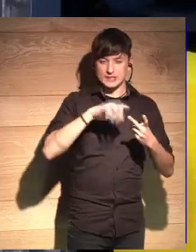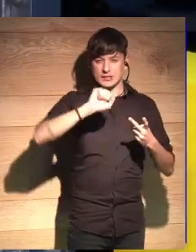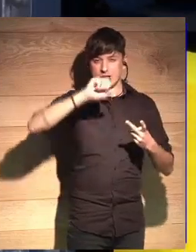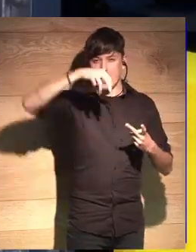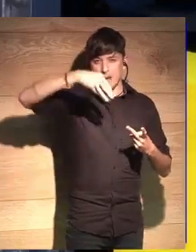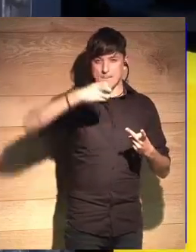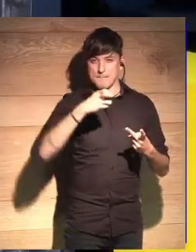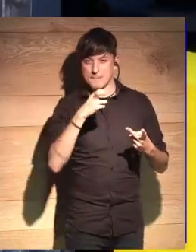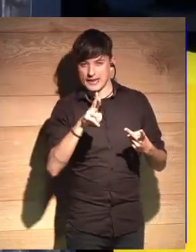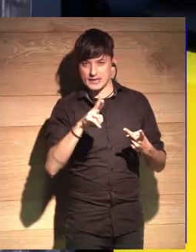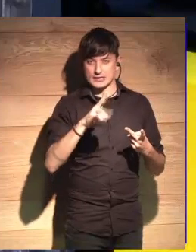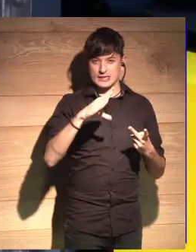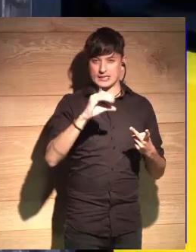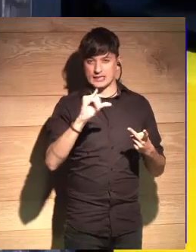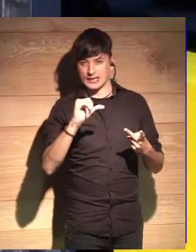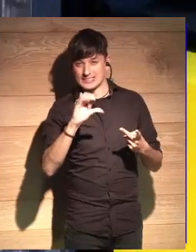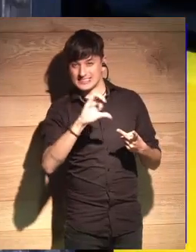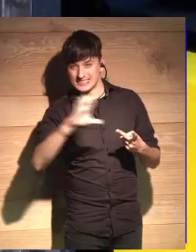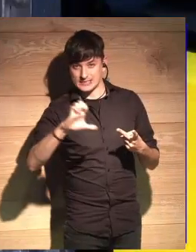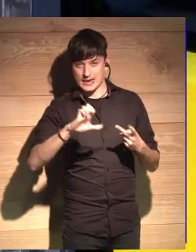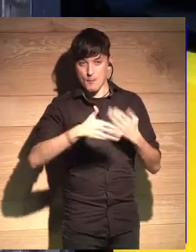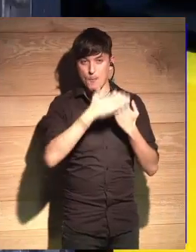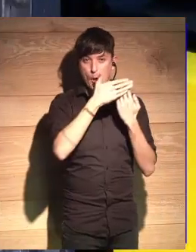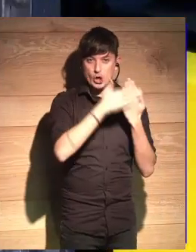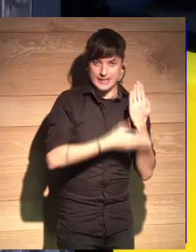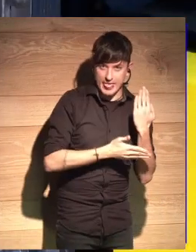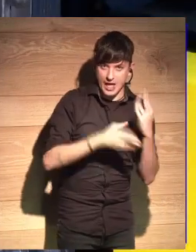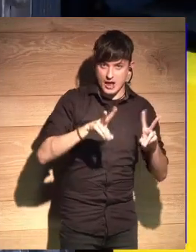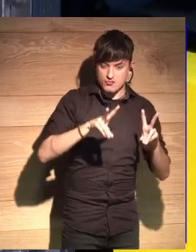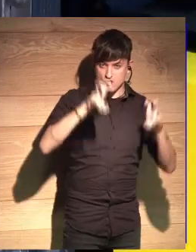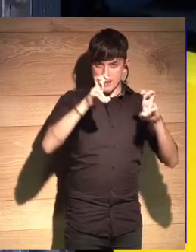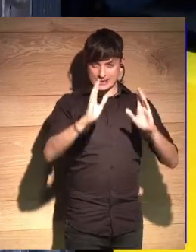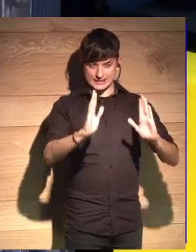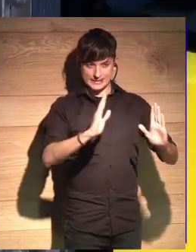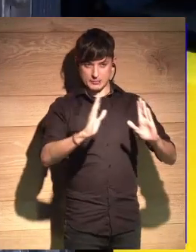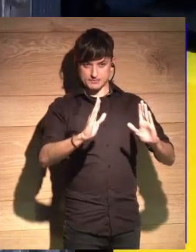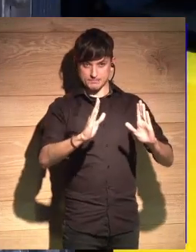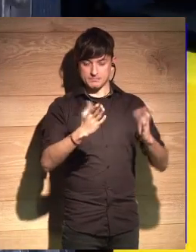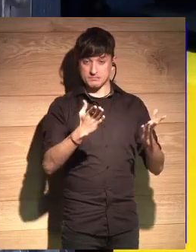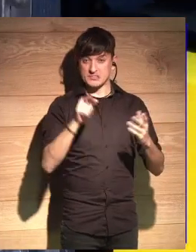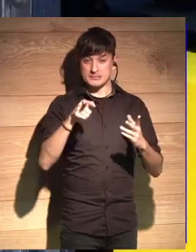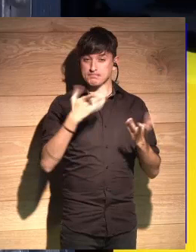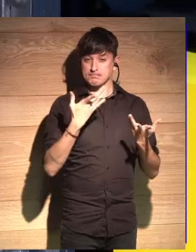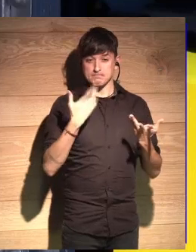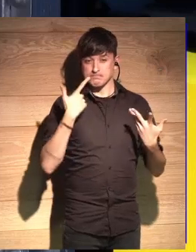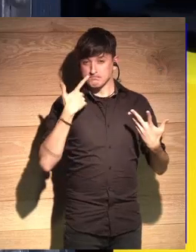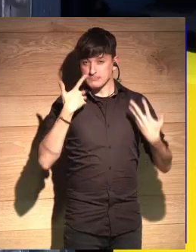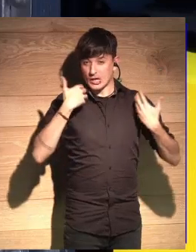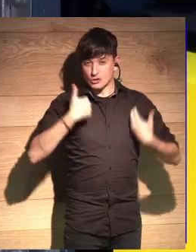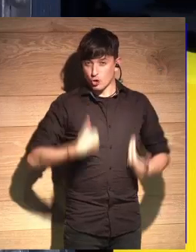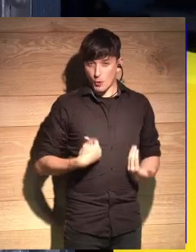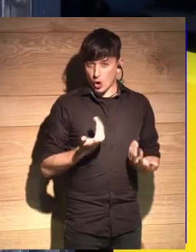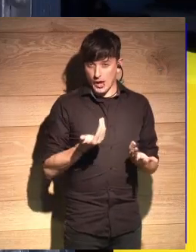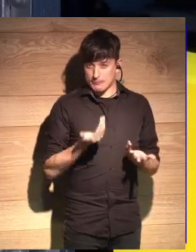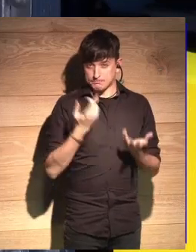who was the cover page of the new era of Telos, and